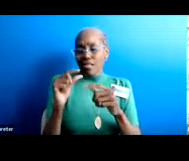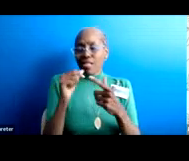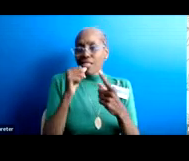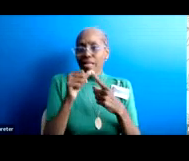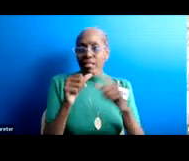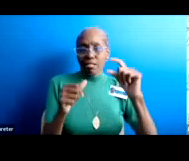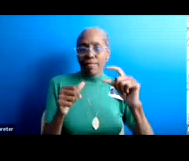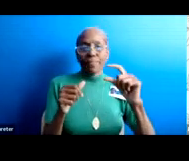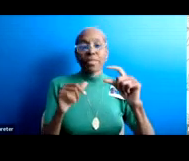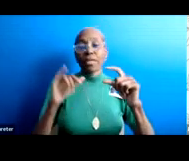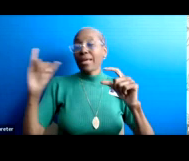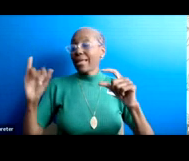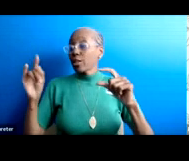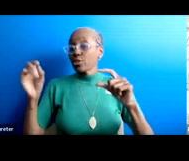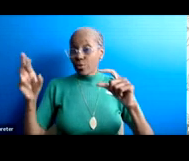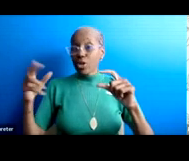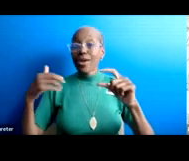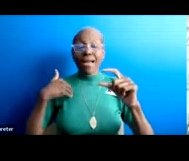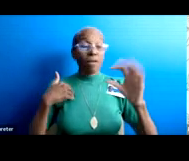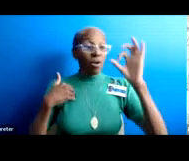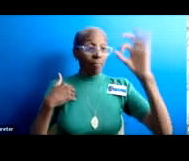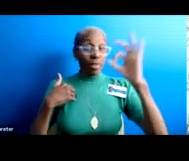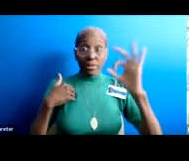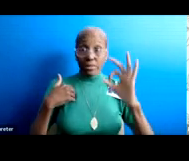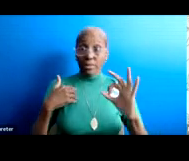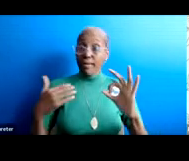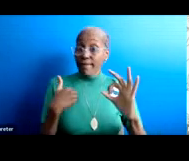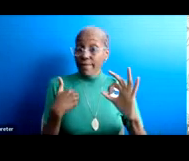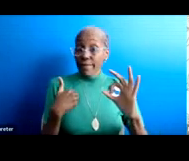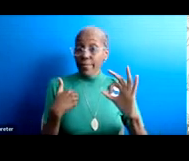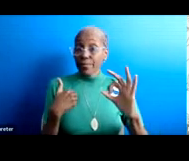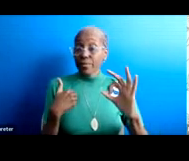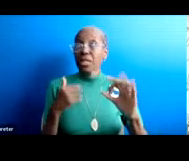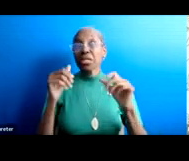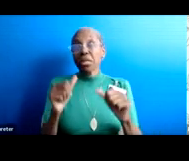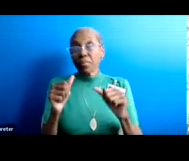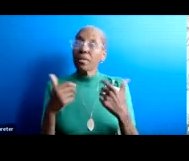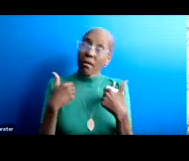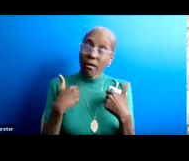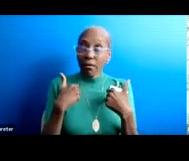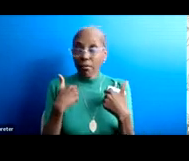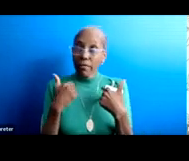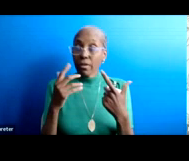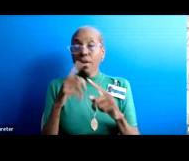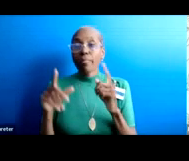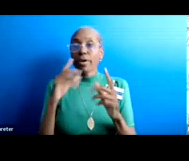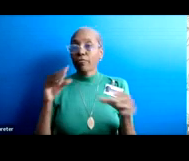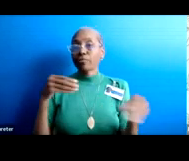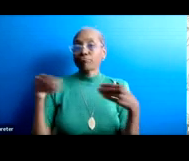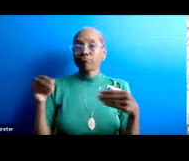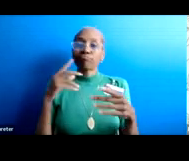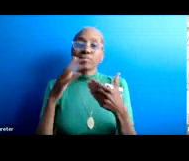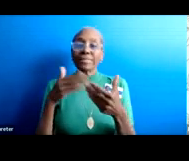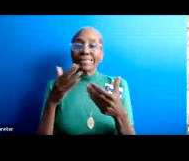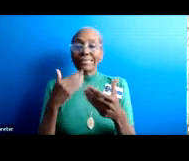for example, Illustrator does have a bulleted list capability, but for flexibility or